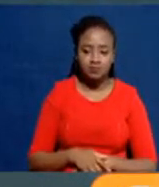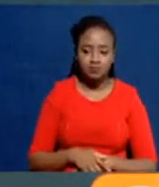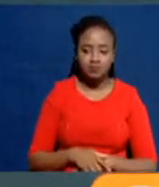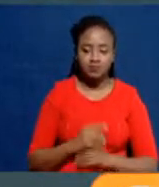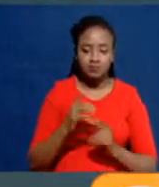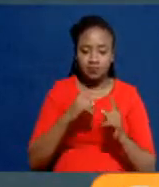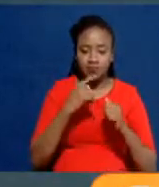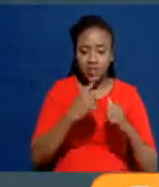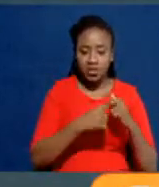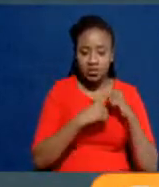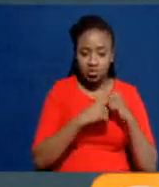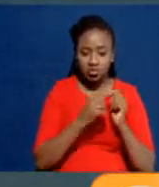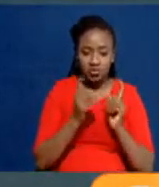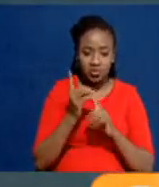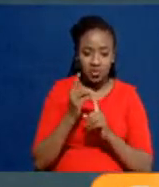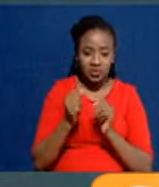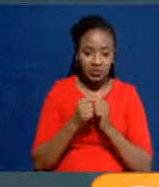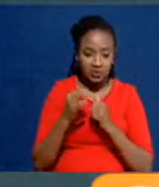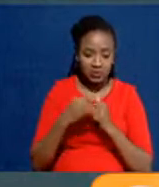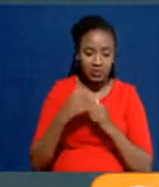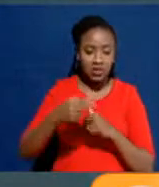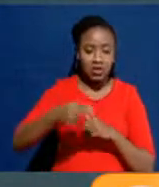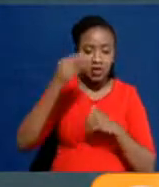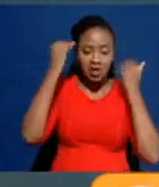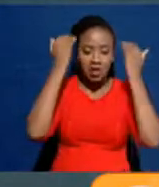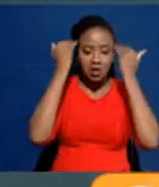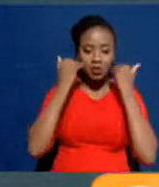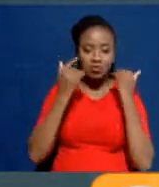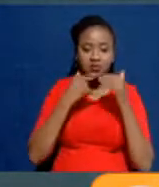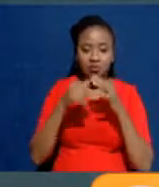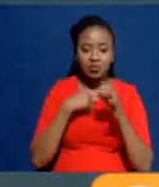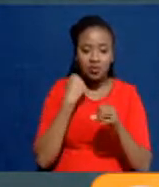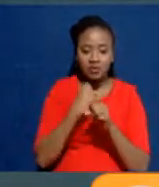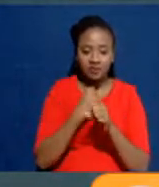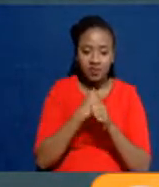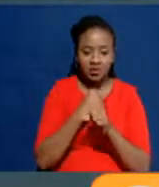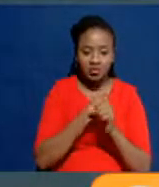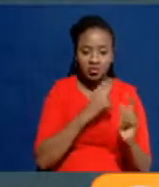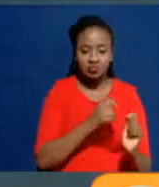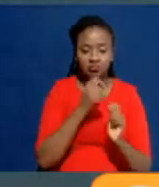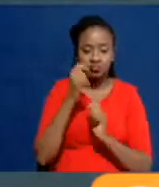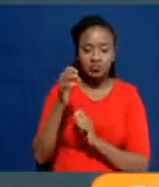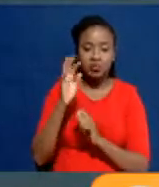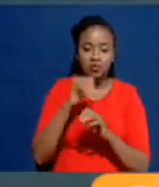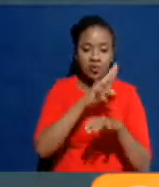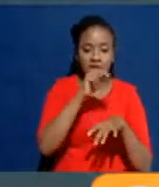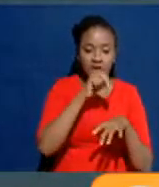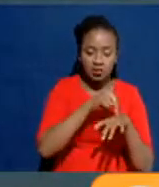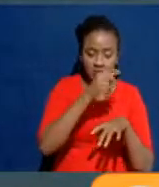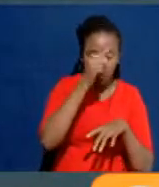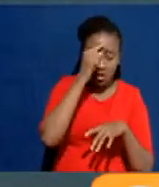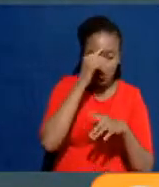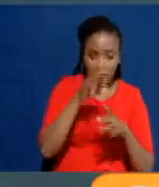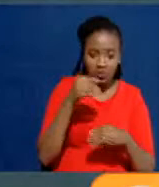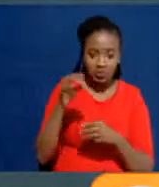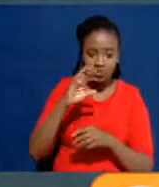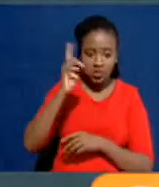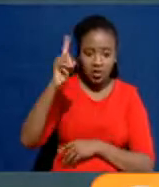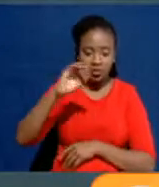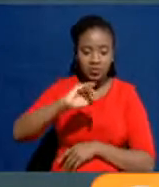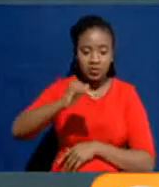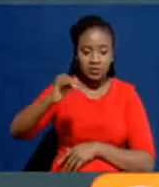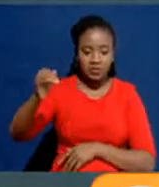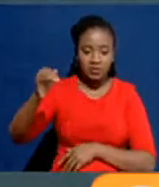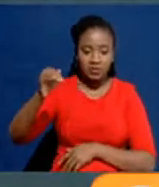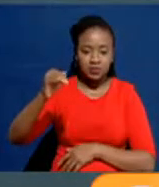on June 18th, 2020, the High Court had declared the deed of transfer of functions executed between the national government and the Nairobi City County government as vague and